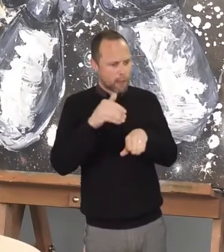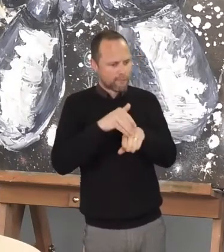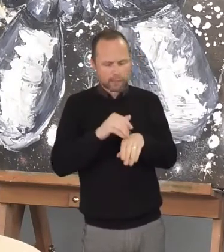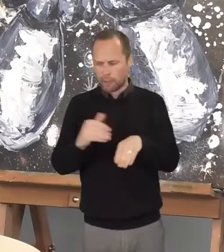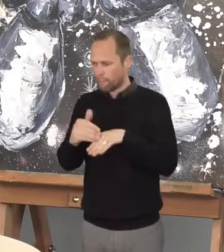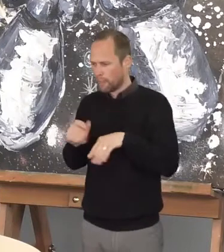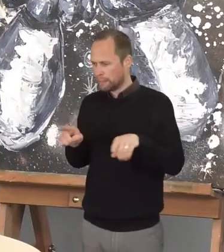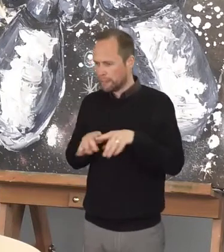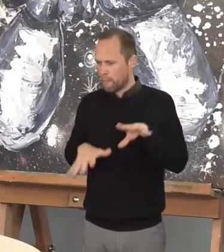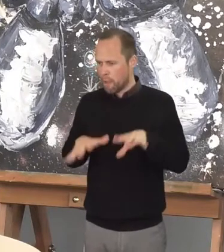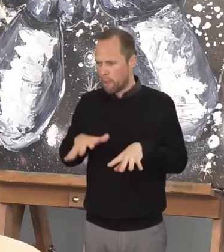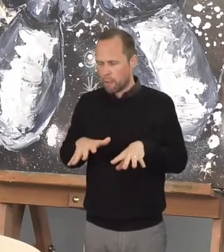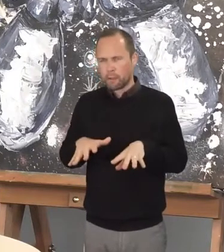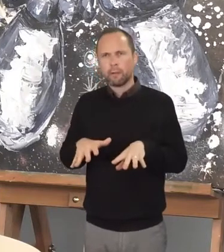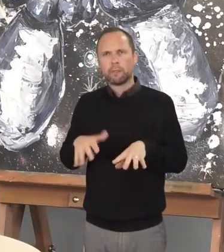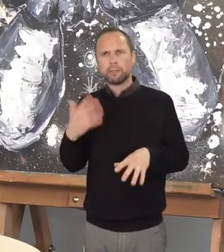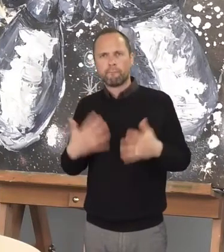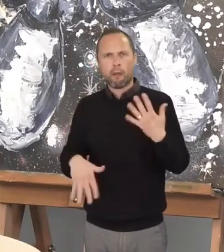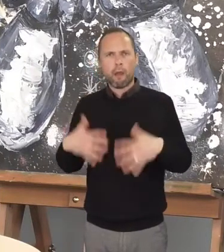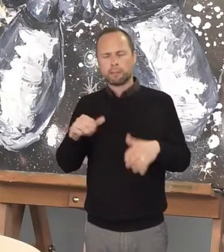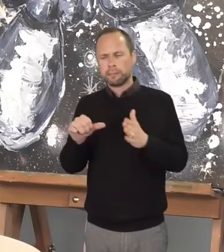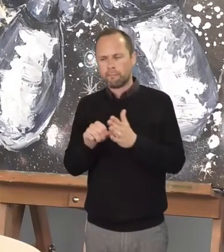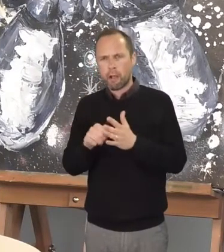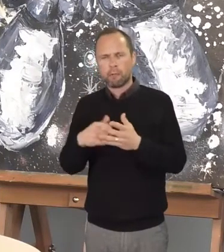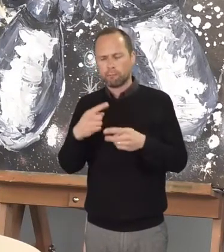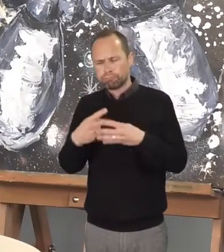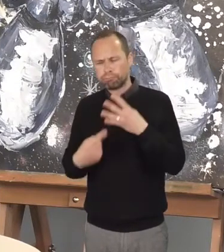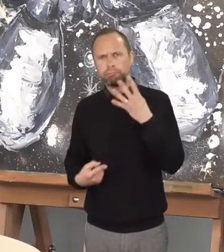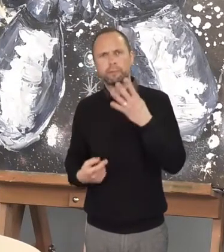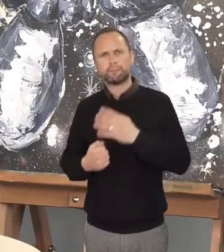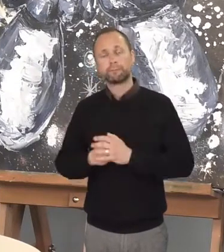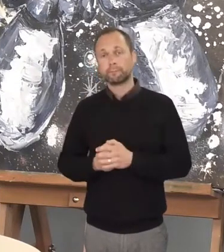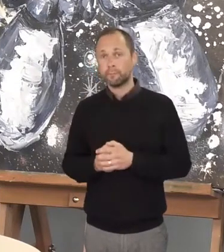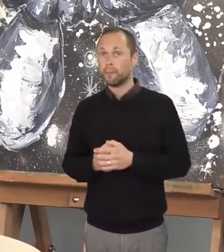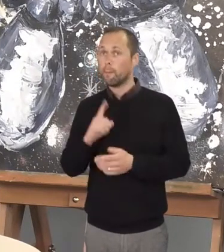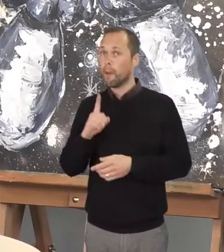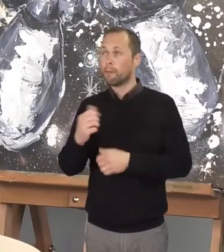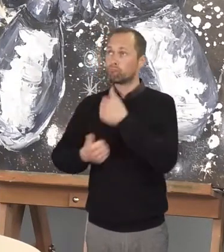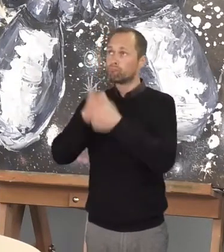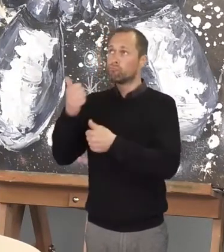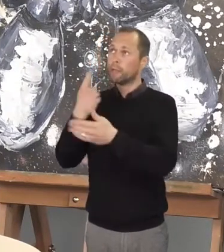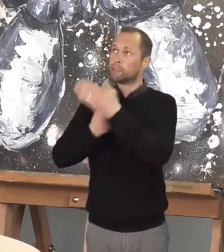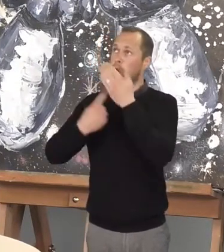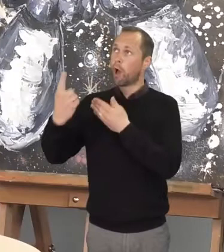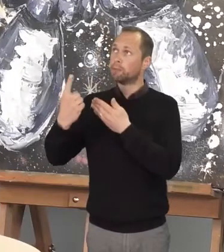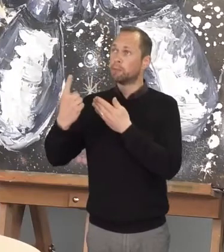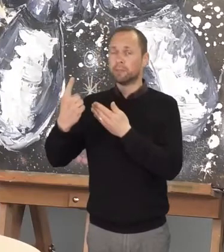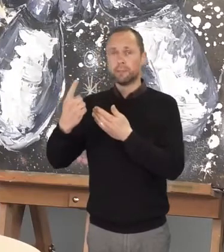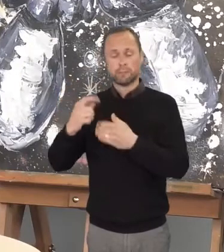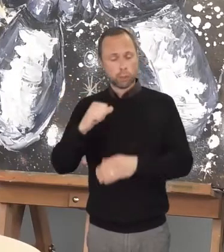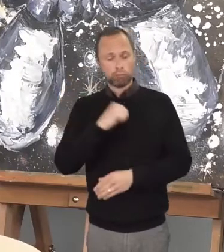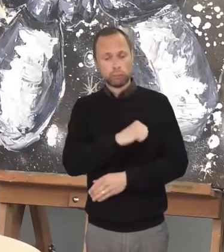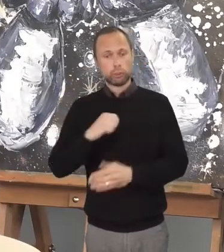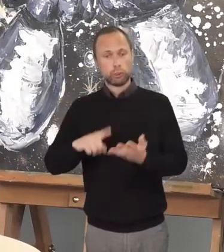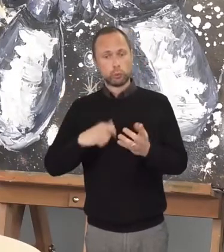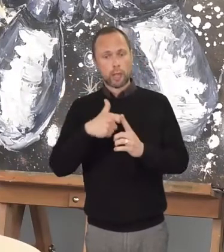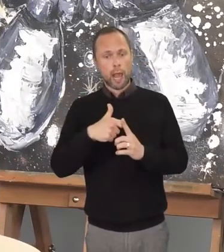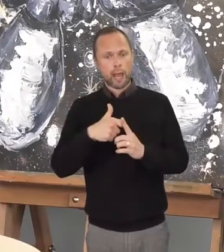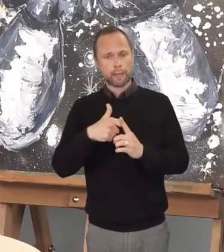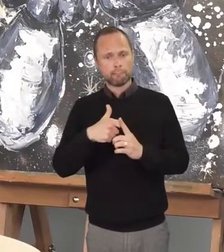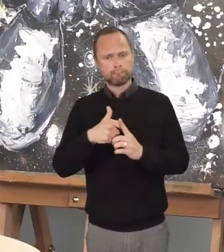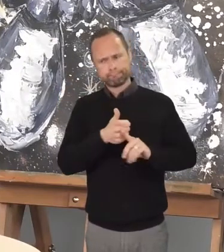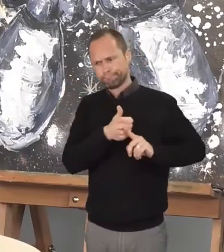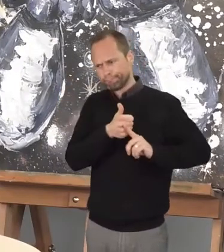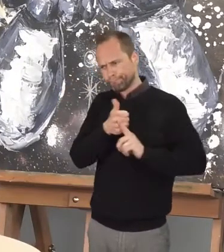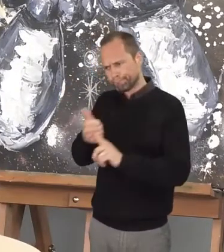on for 2 years, what that might have been like. Well, praise God, Christians here in the UK were standing